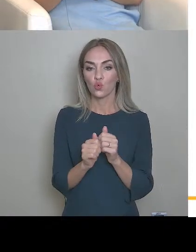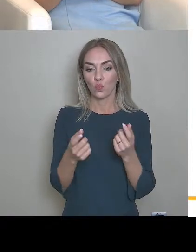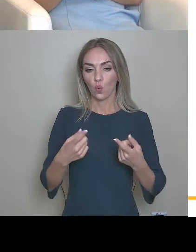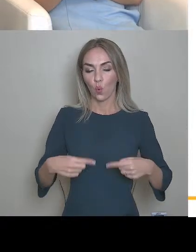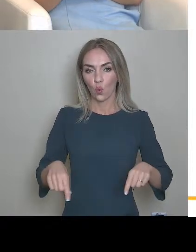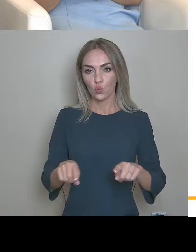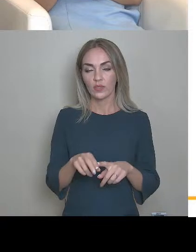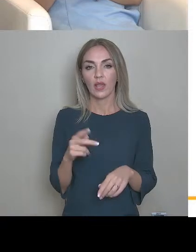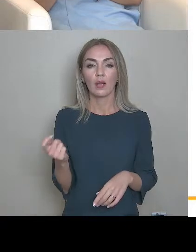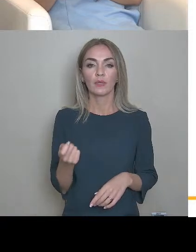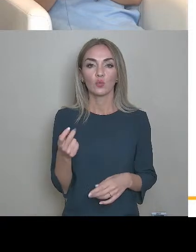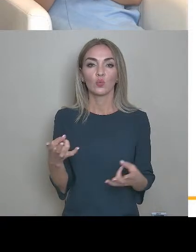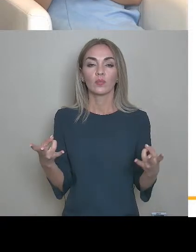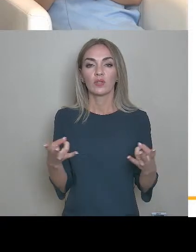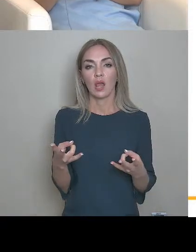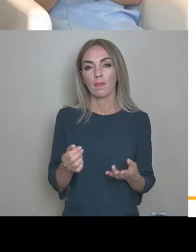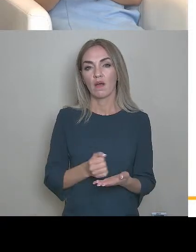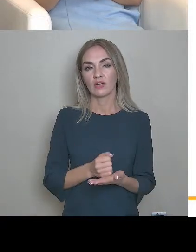here.